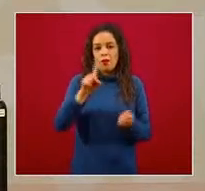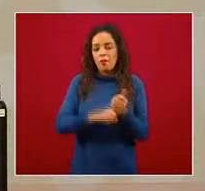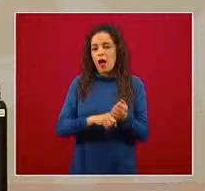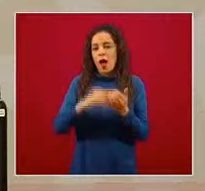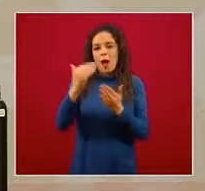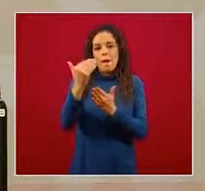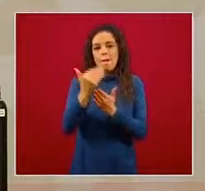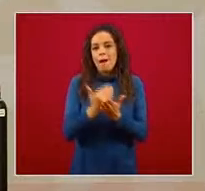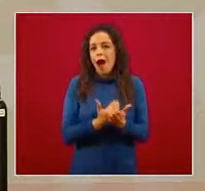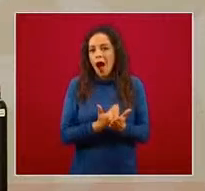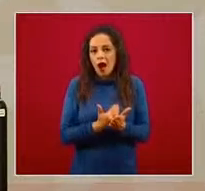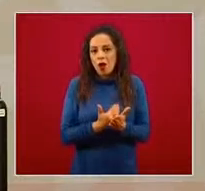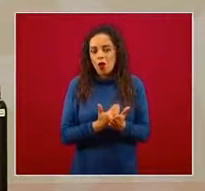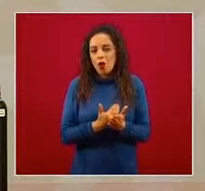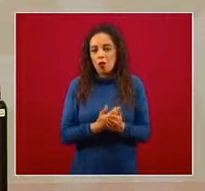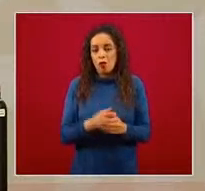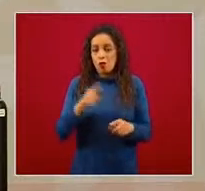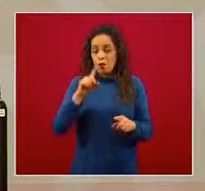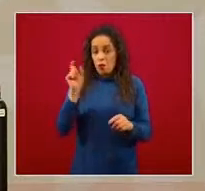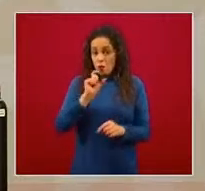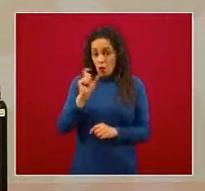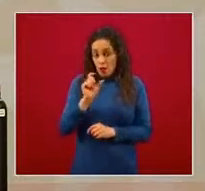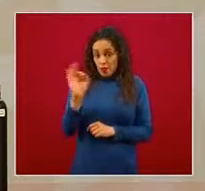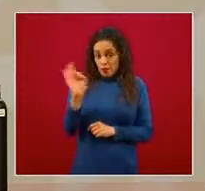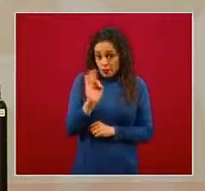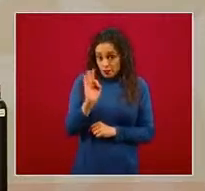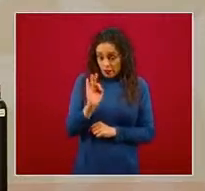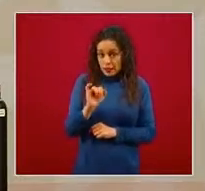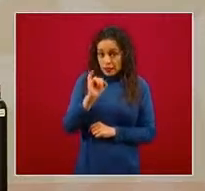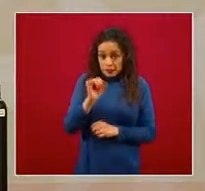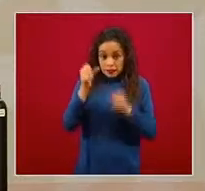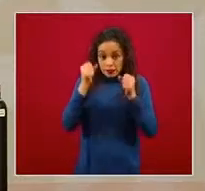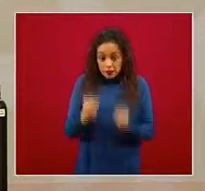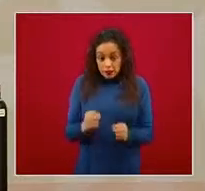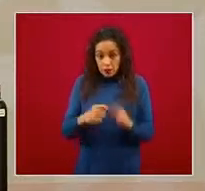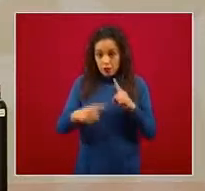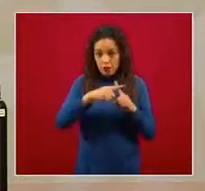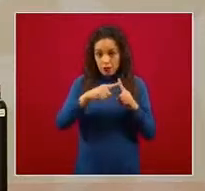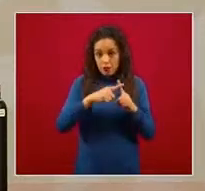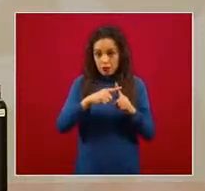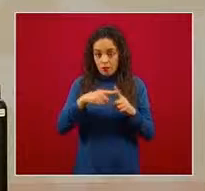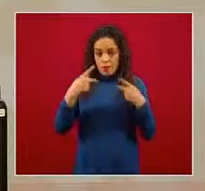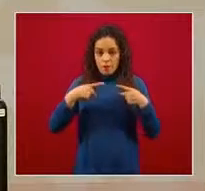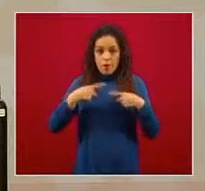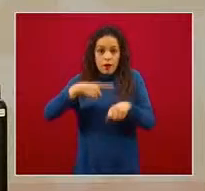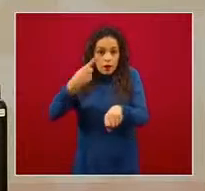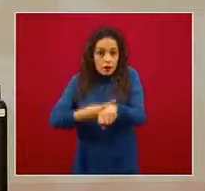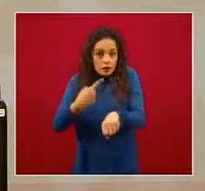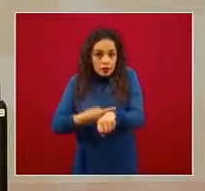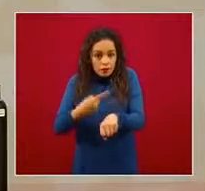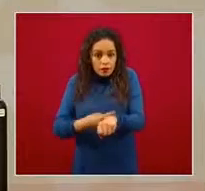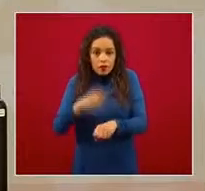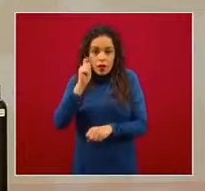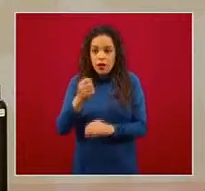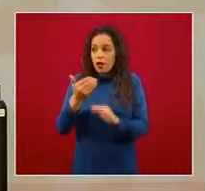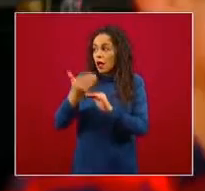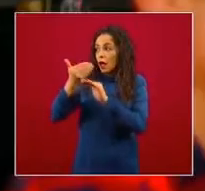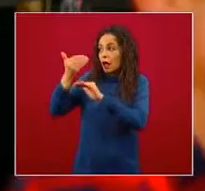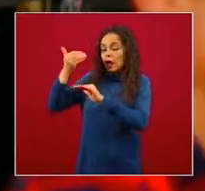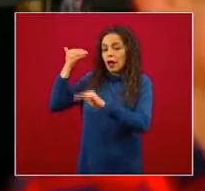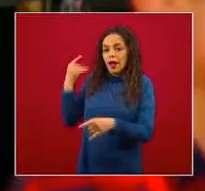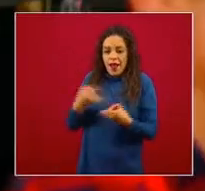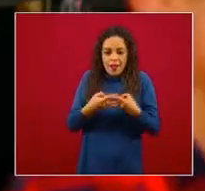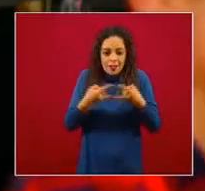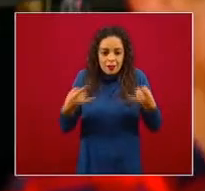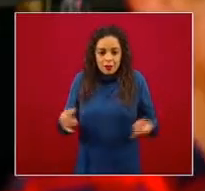performance. The probability of having a positive result when someone truly has the virus or has